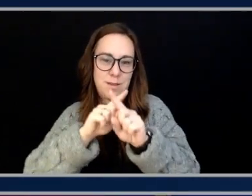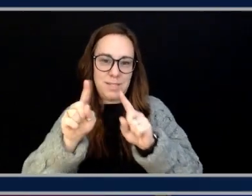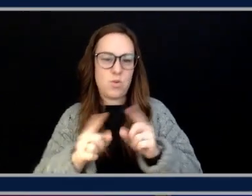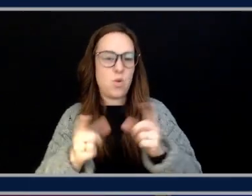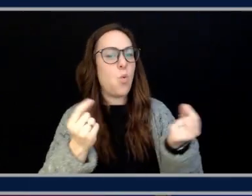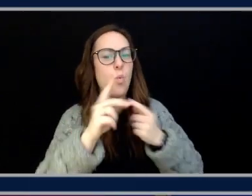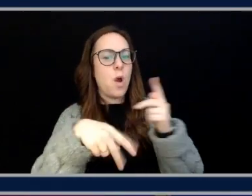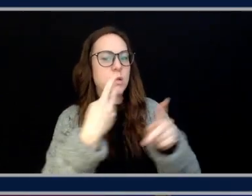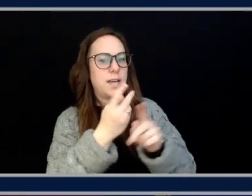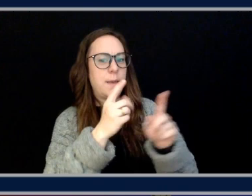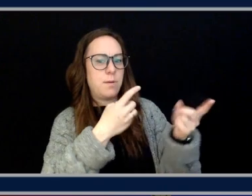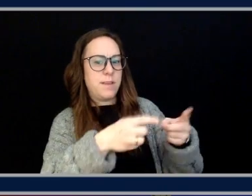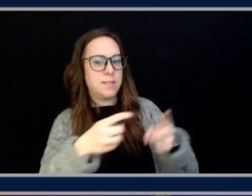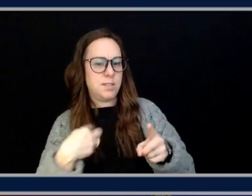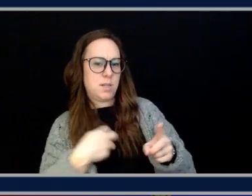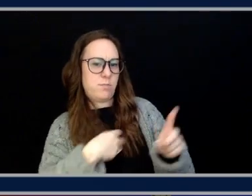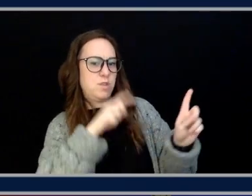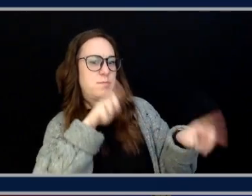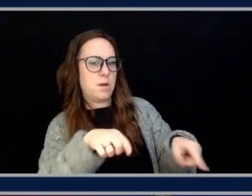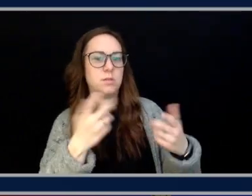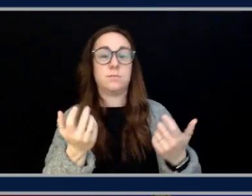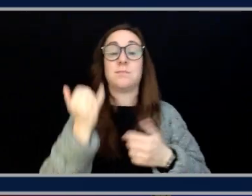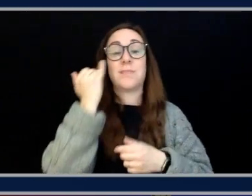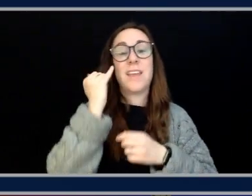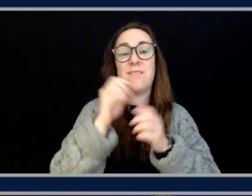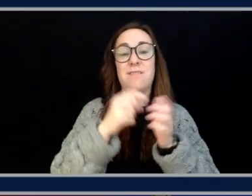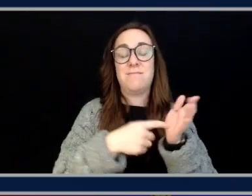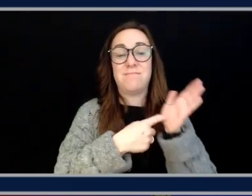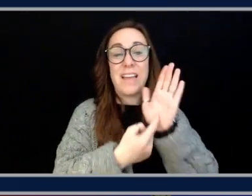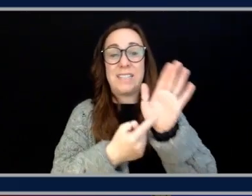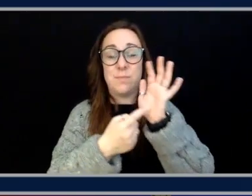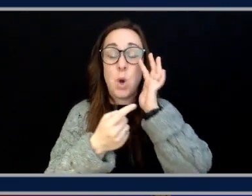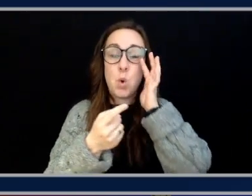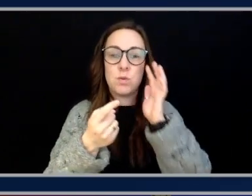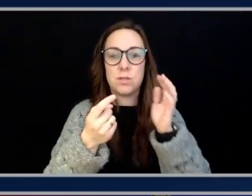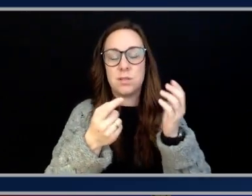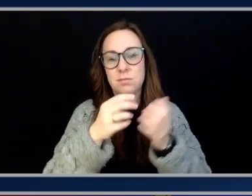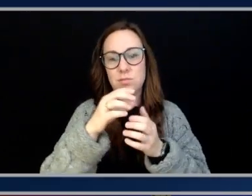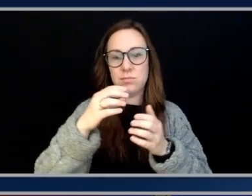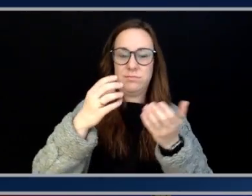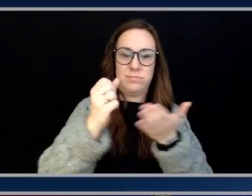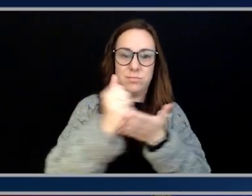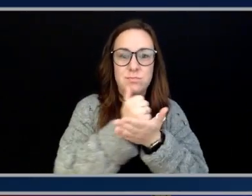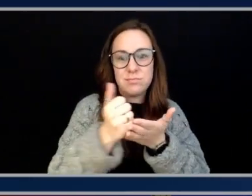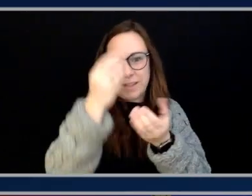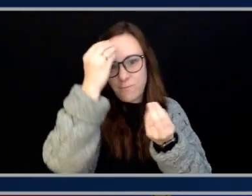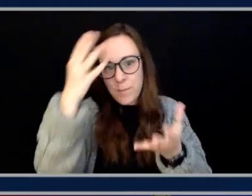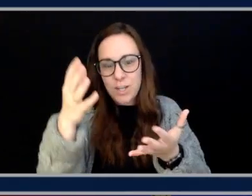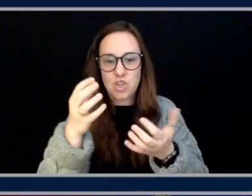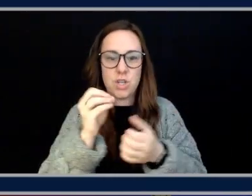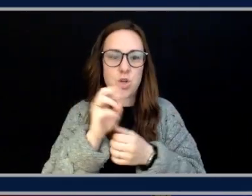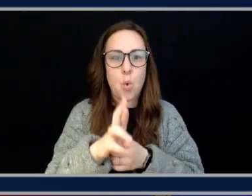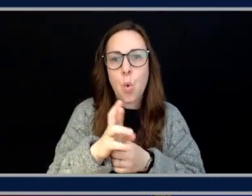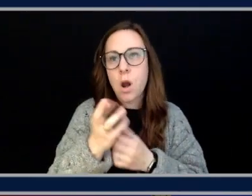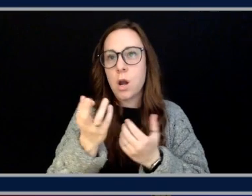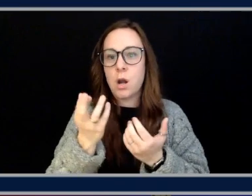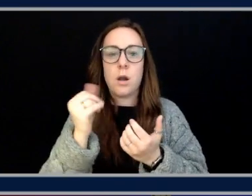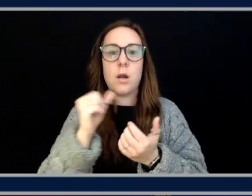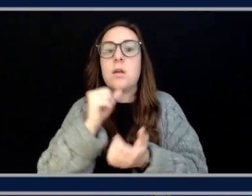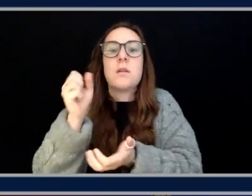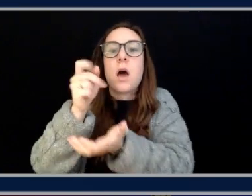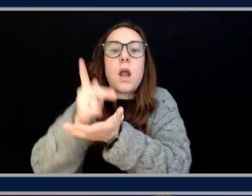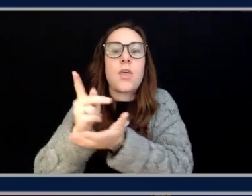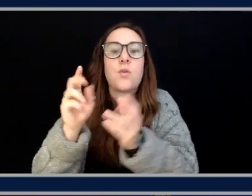responding to? So security events could be like exposed IAM credentials, or like maybe an unauthorized